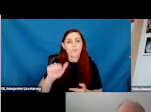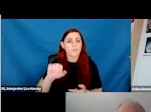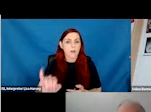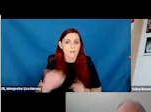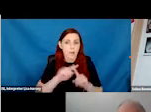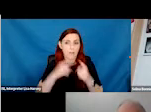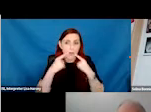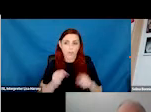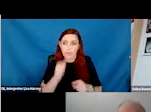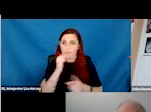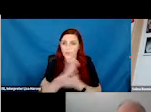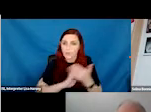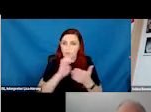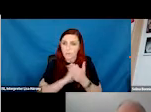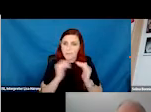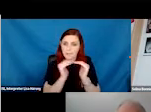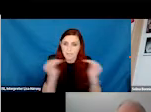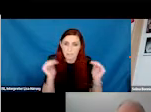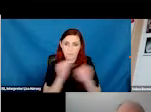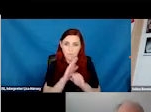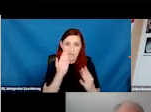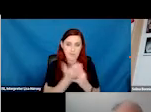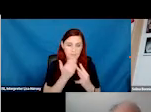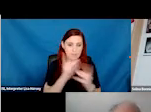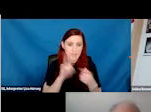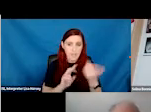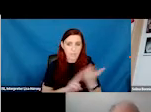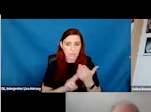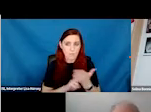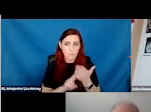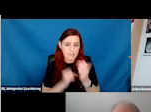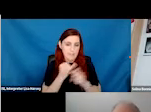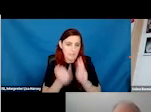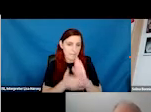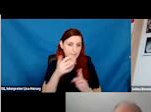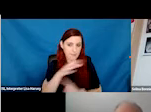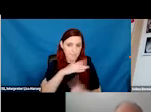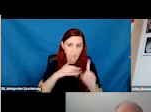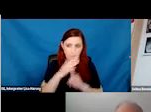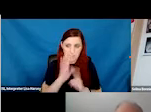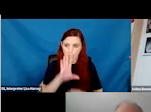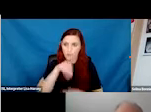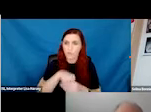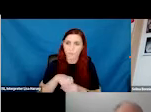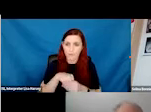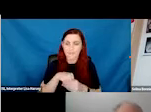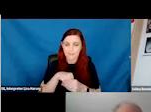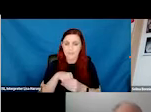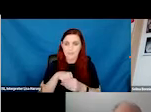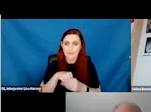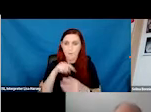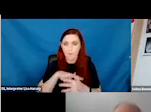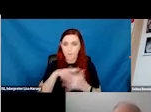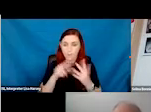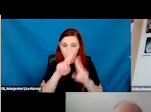first European standard on accessibility and usability of the built environment, incorporating universal design principles.